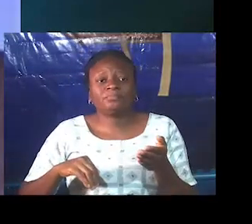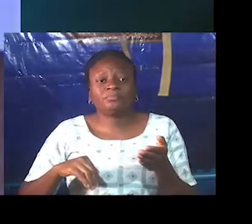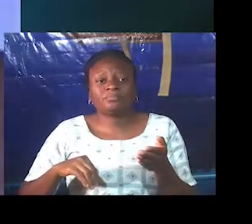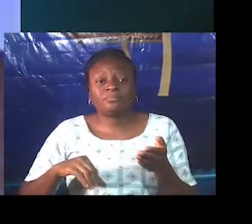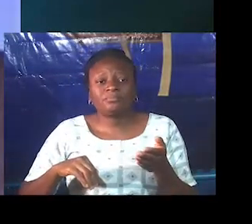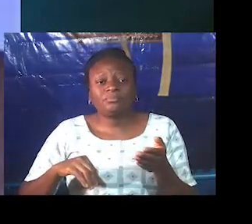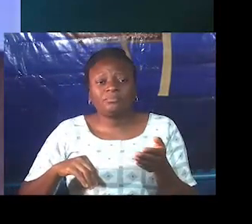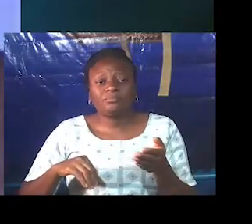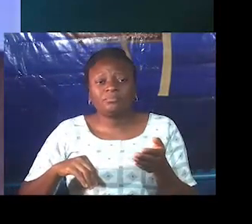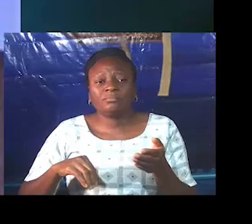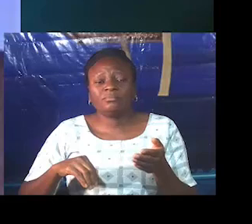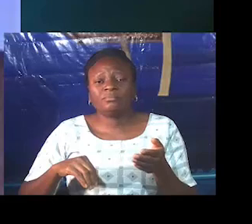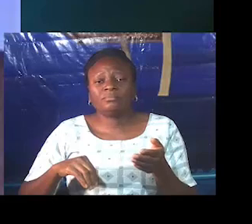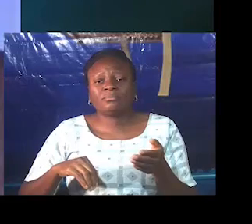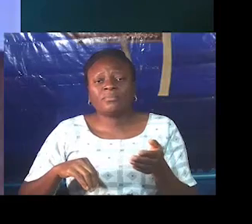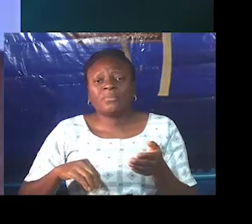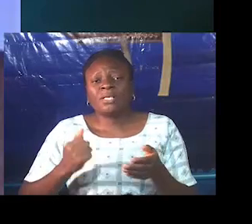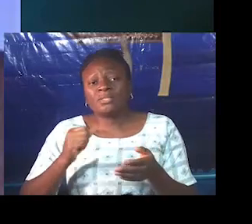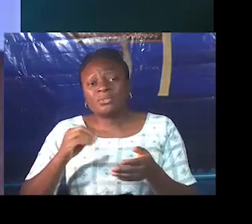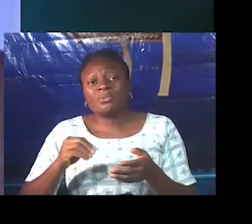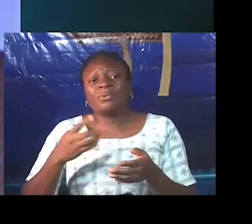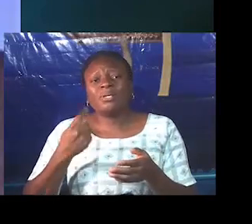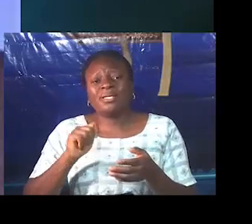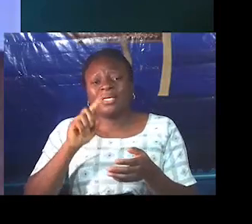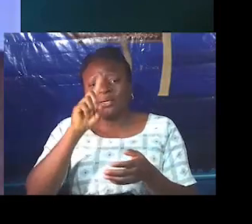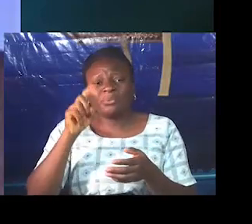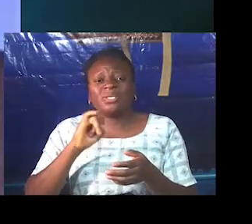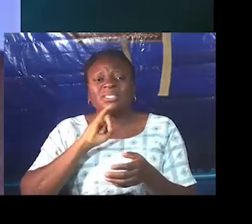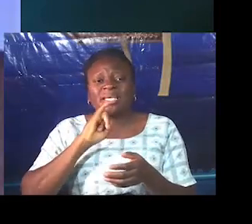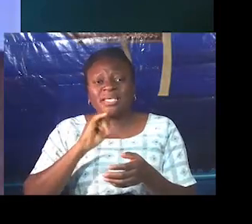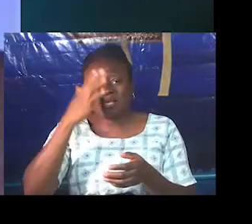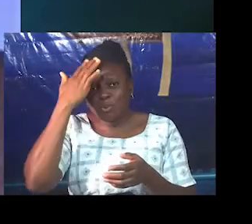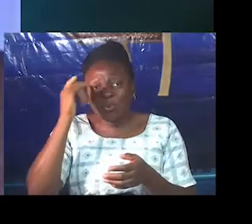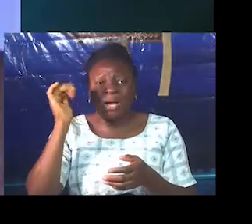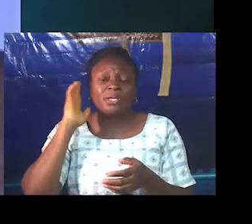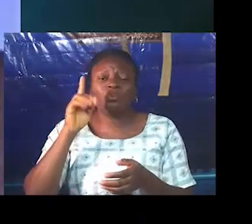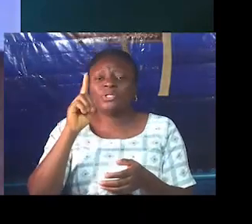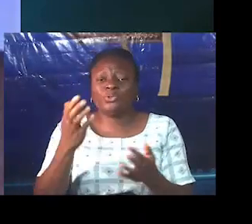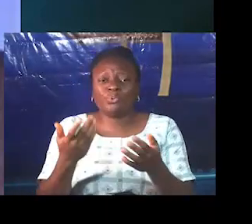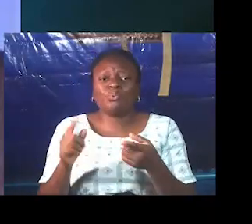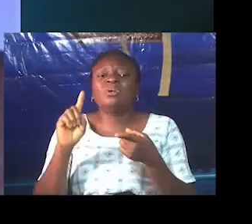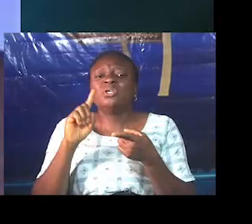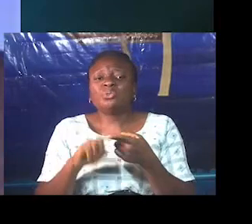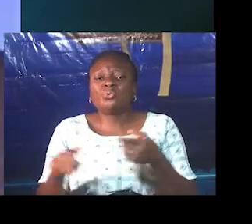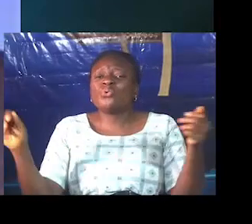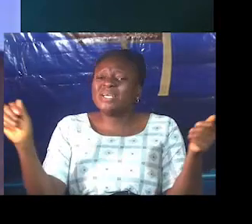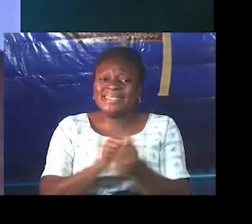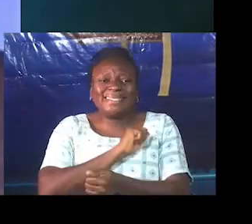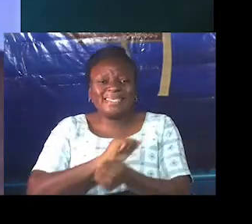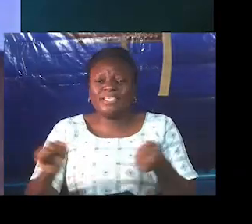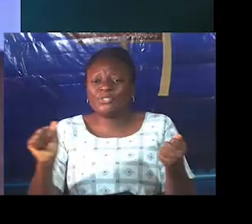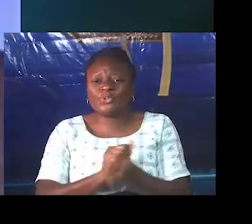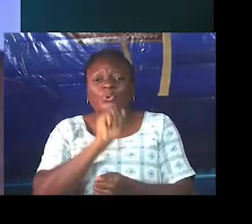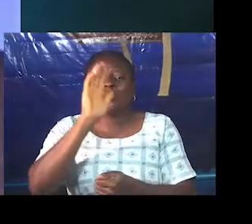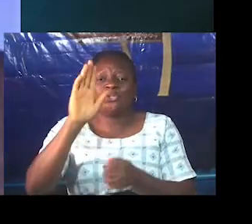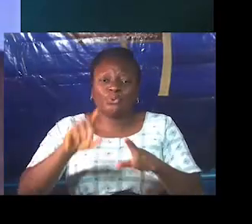to mortgage your life, my dear brother? Why will you want to mortgage your life, my dear sister? So the first thing is this. Someone